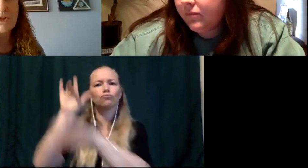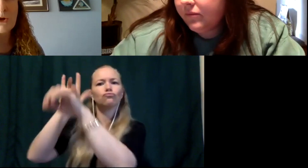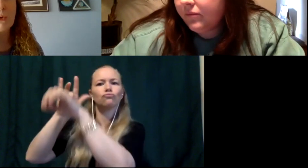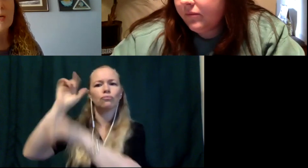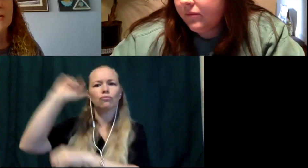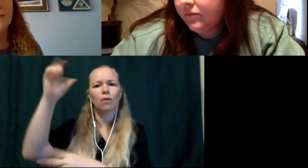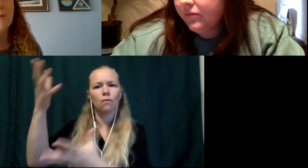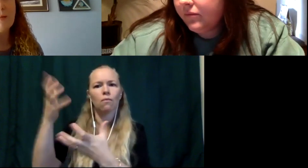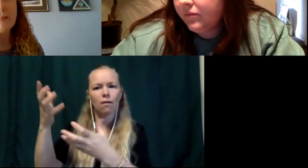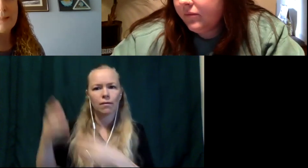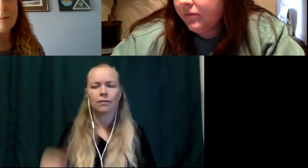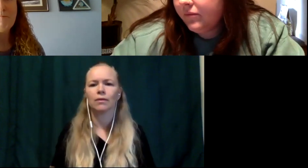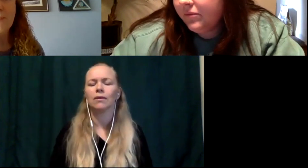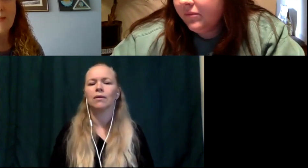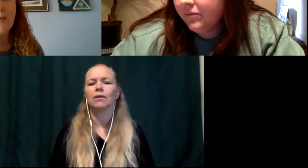And so